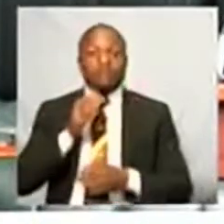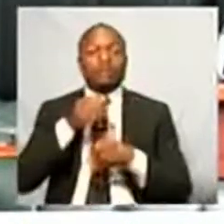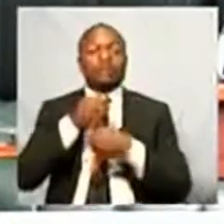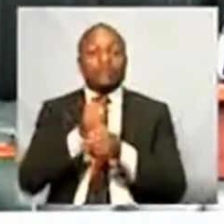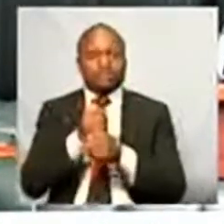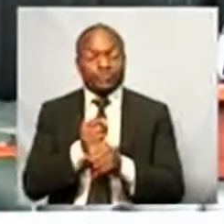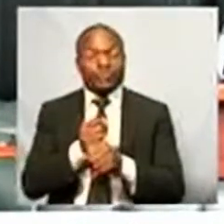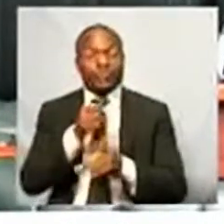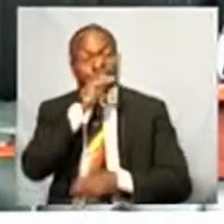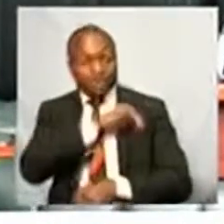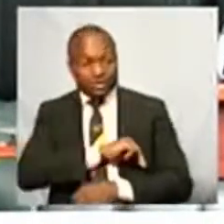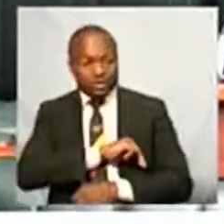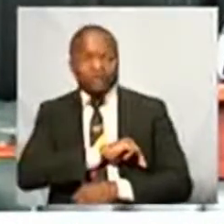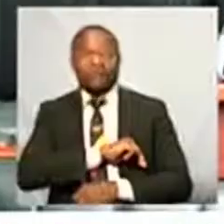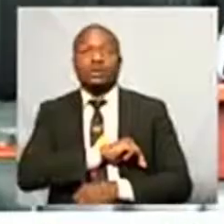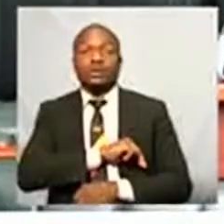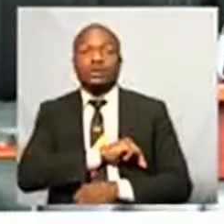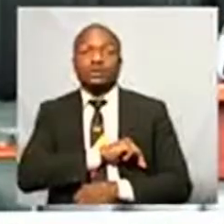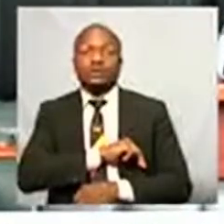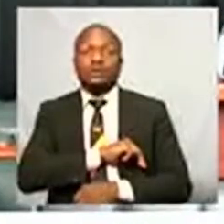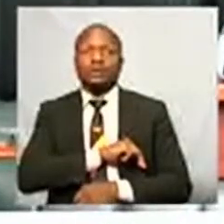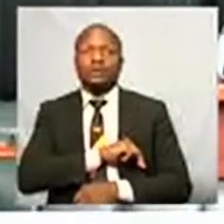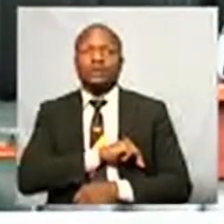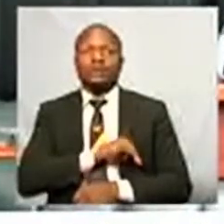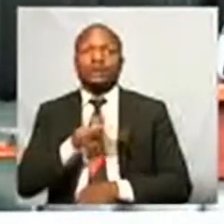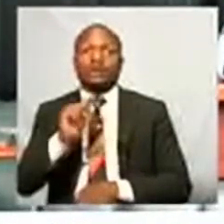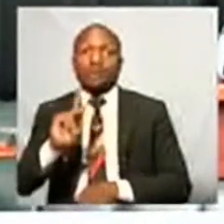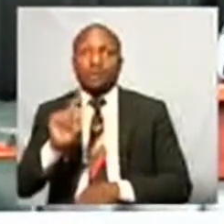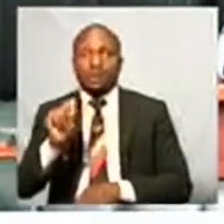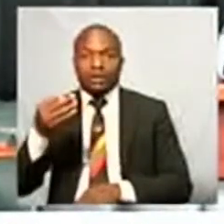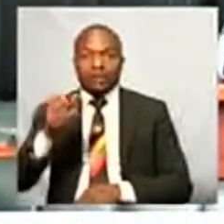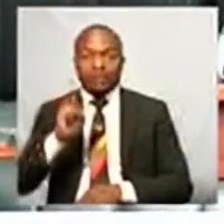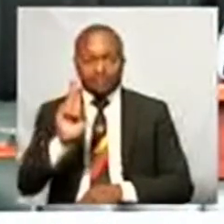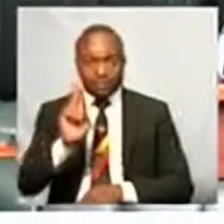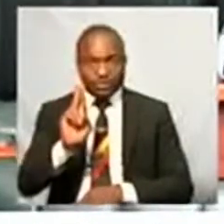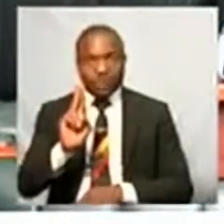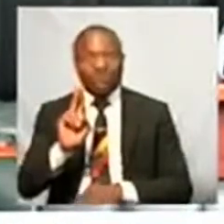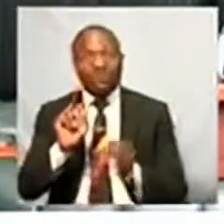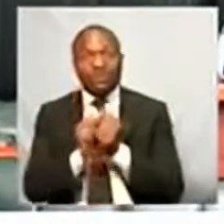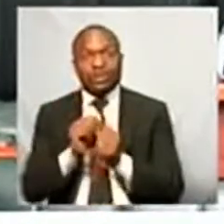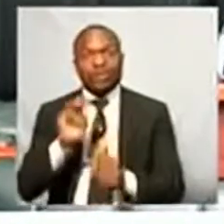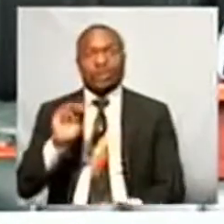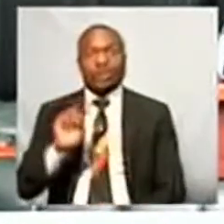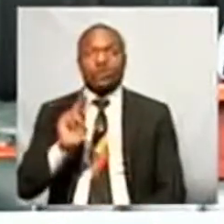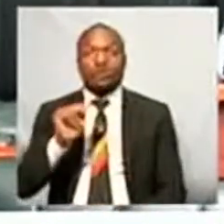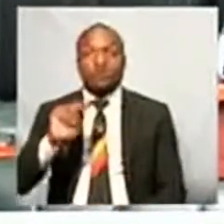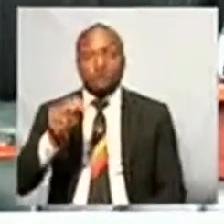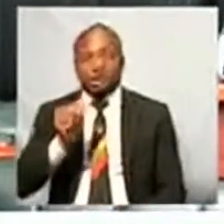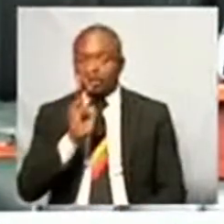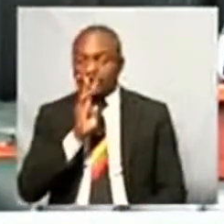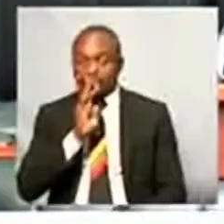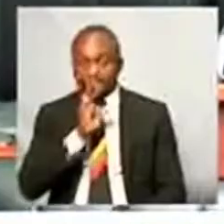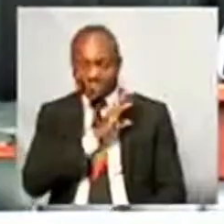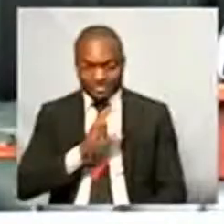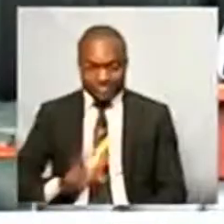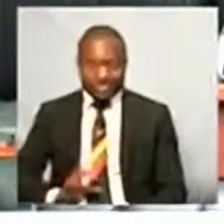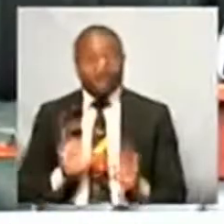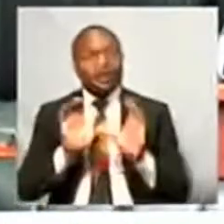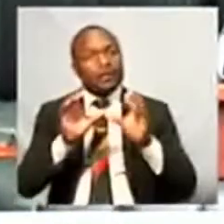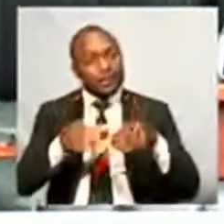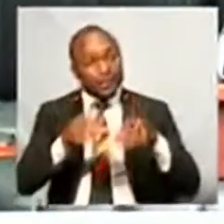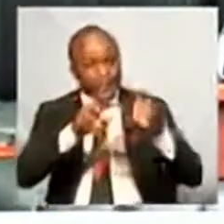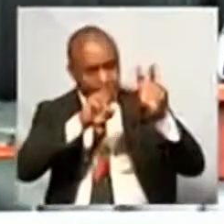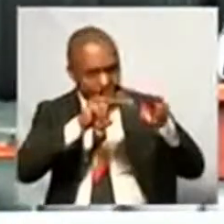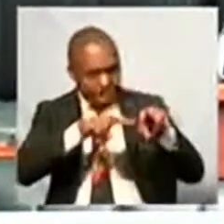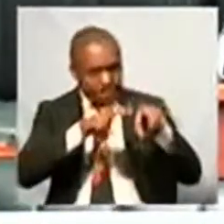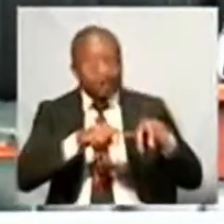at NAPSA, Workman Compensation, Kafu and Mulonga Water Companies. Madam Speaker, the committee also observes